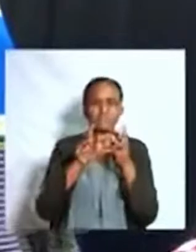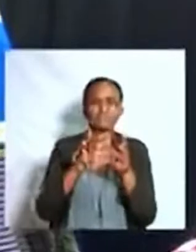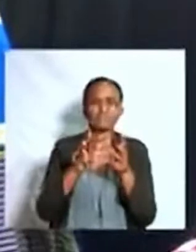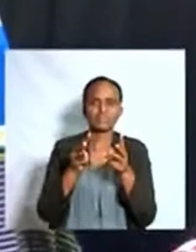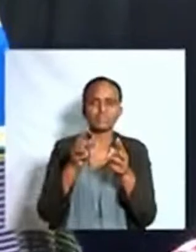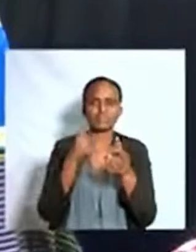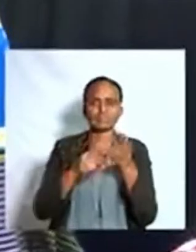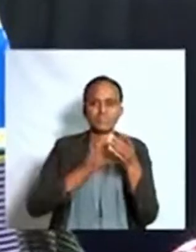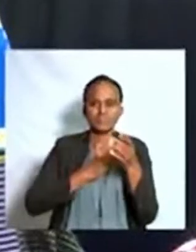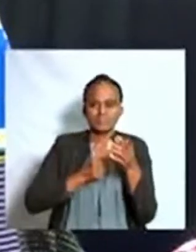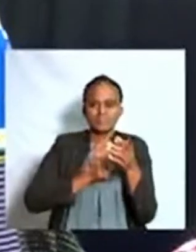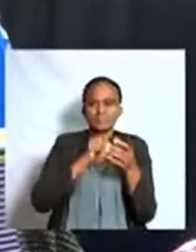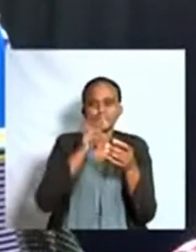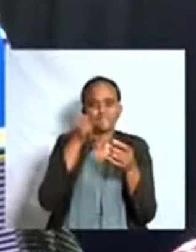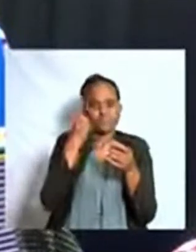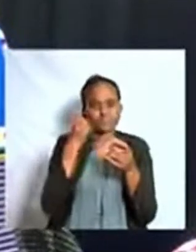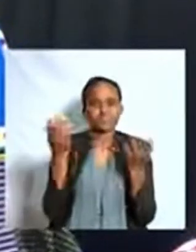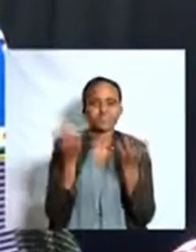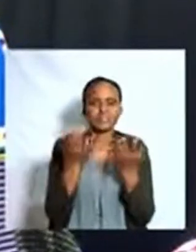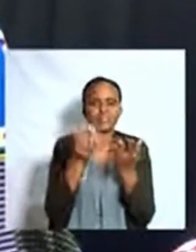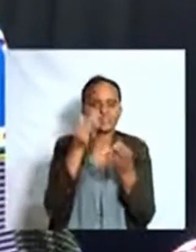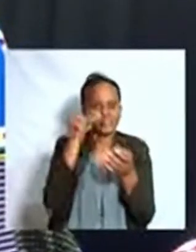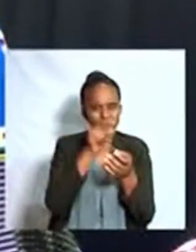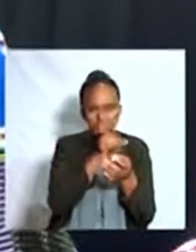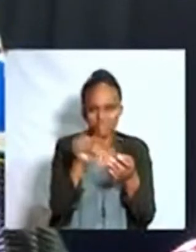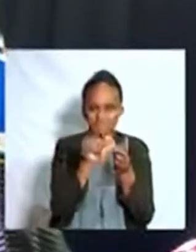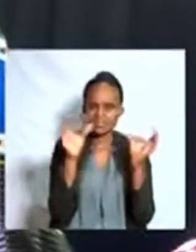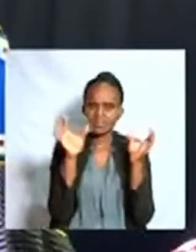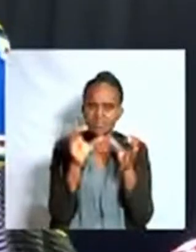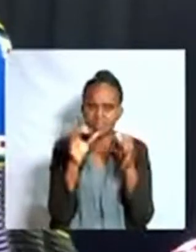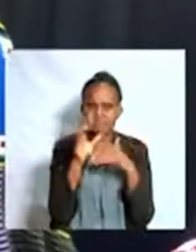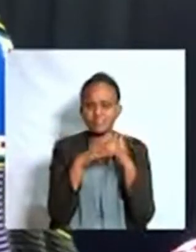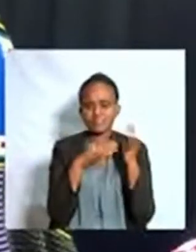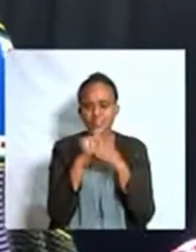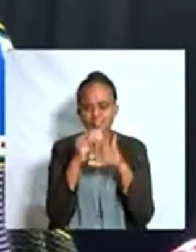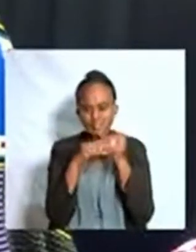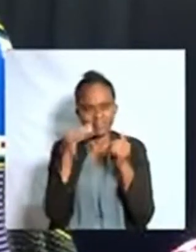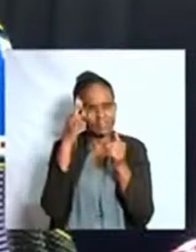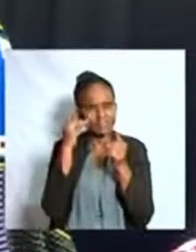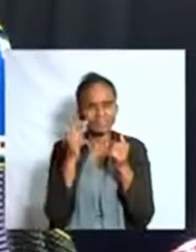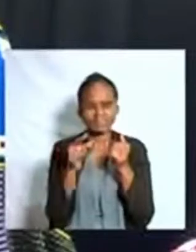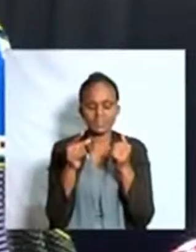I'm not understanding is why is this council so comfortable in,